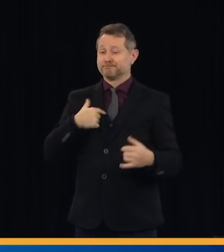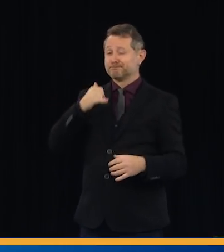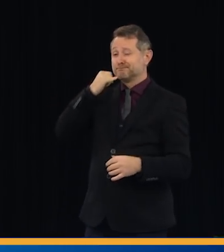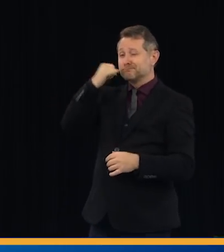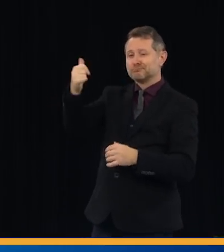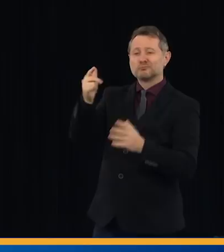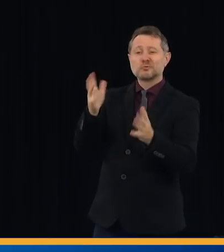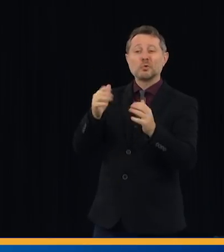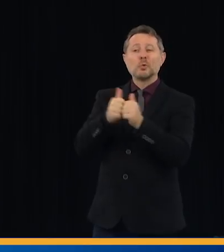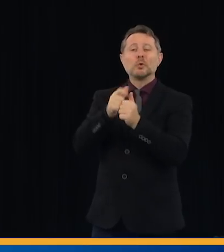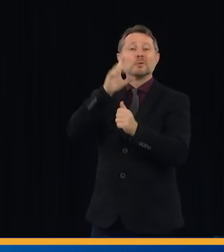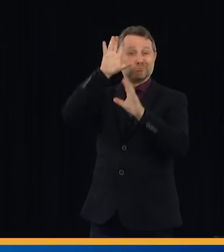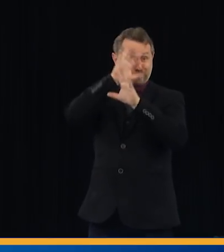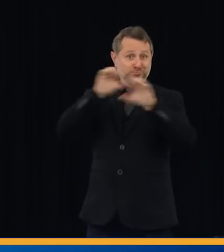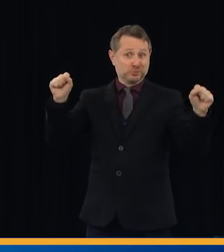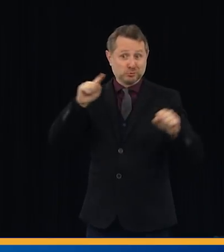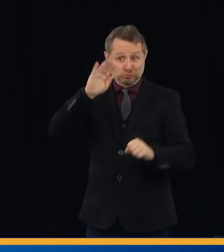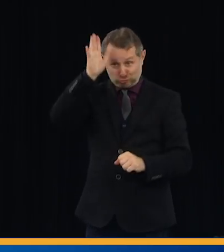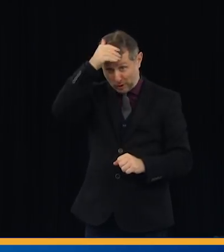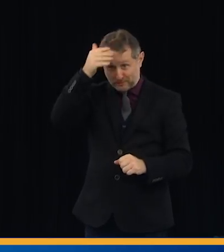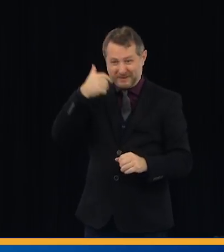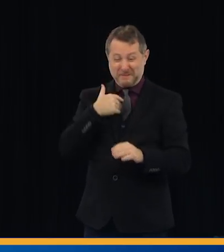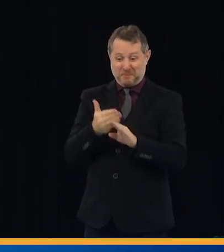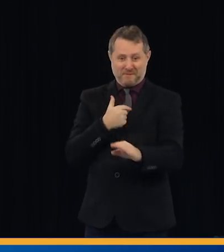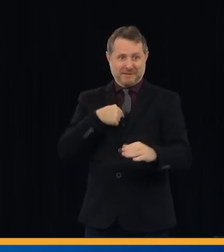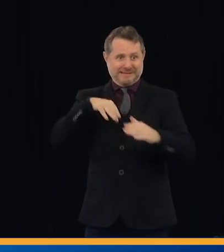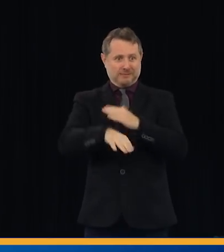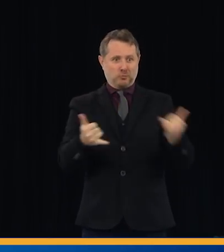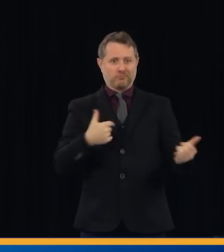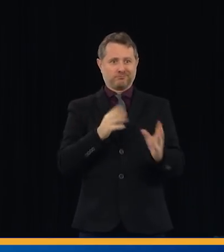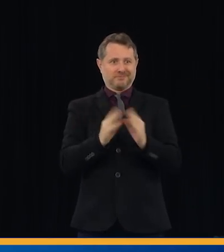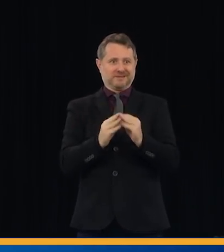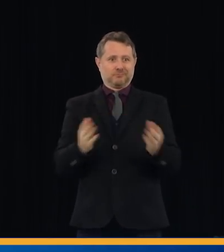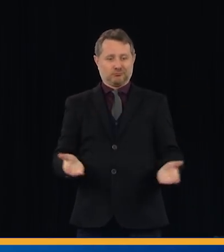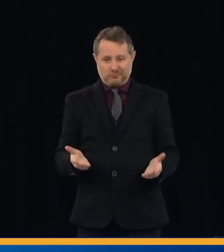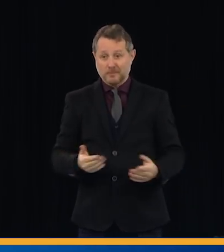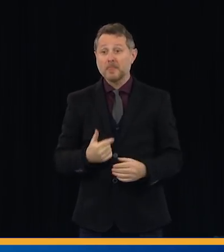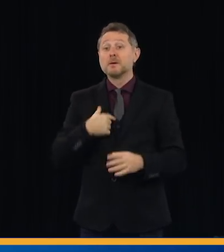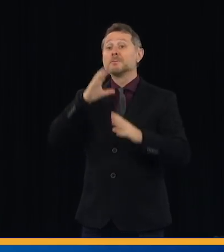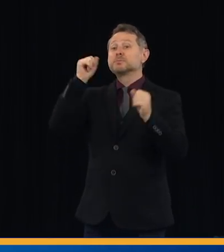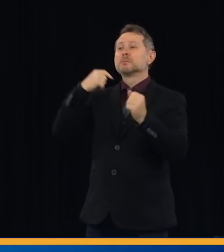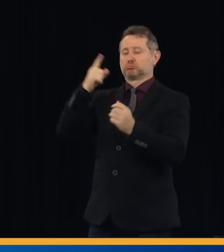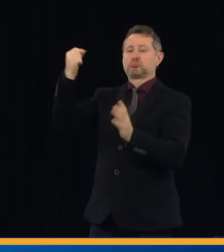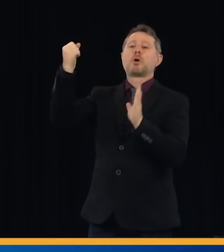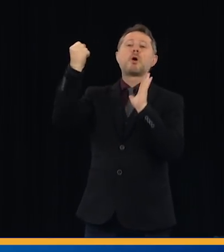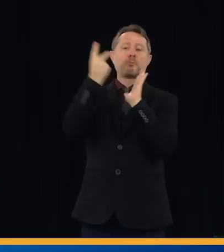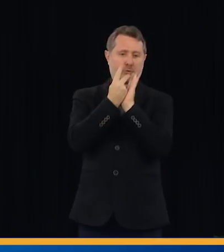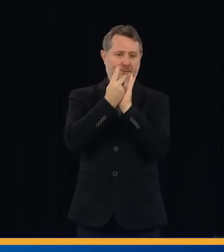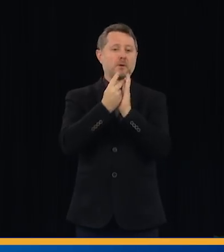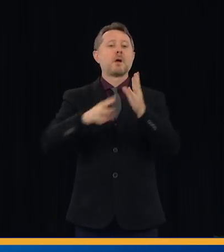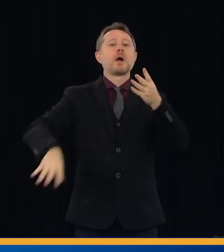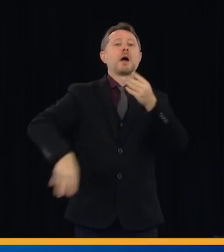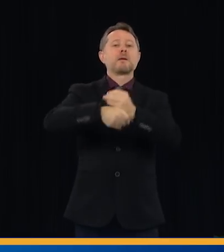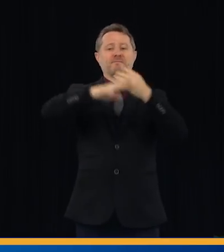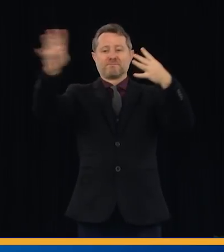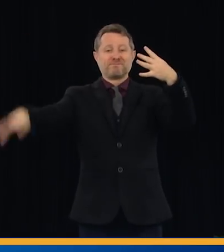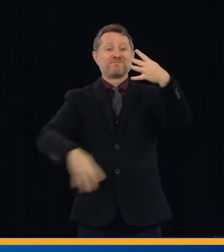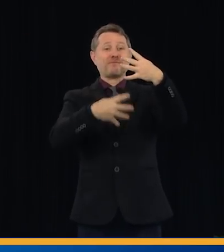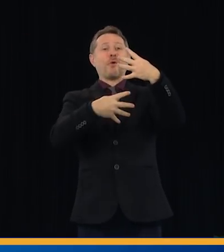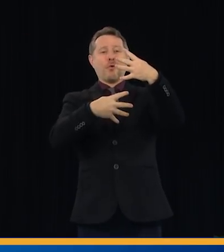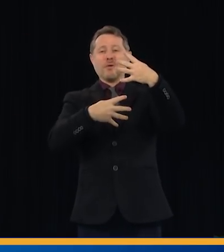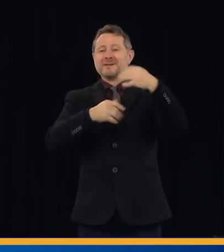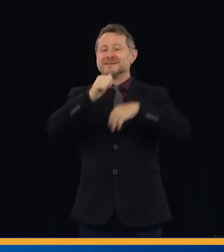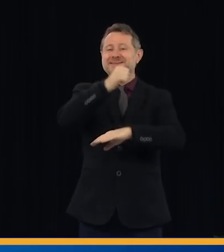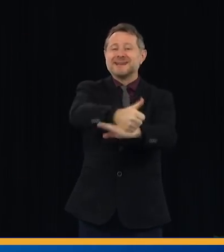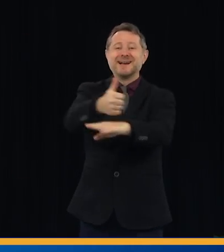being a few minutes late. And the president approved 4 new sites for emergency